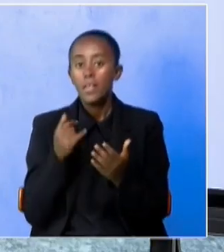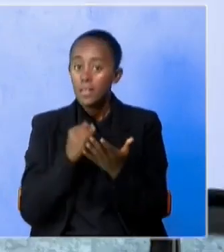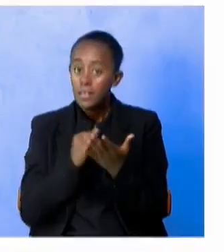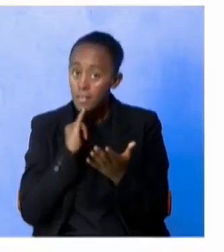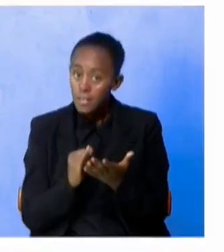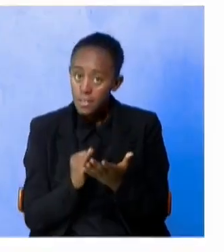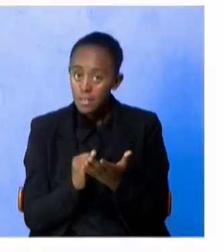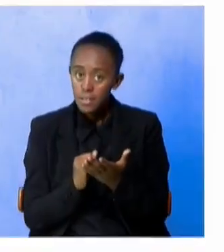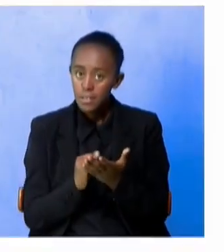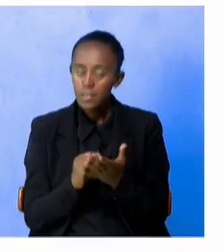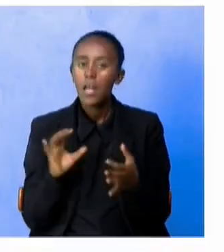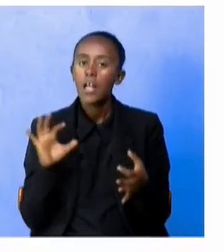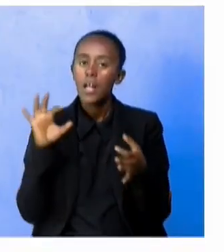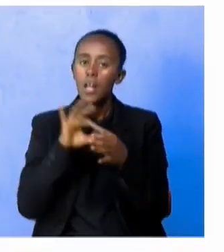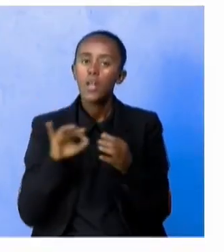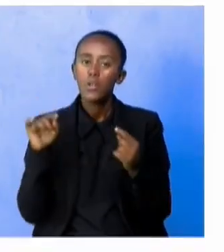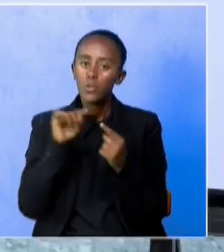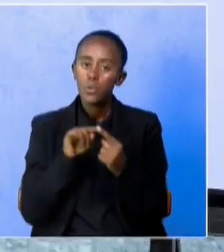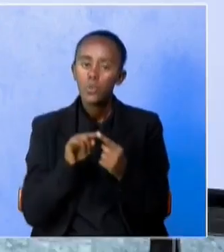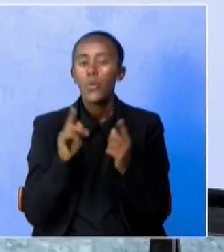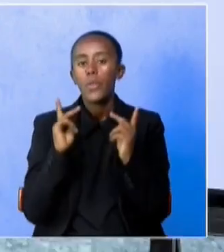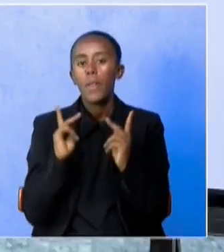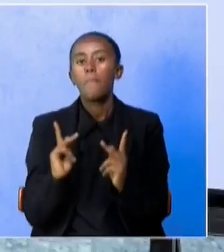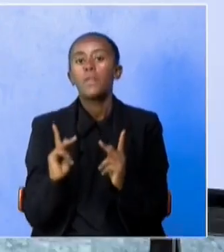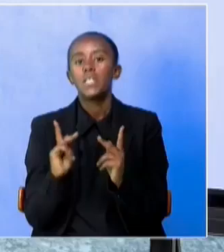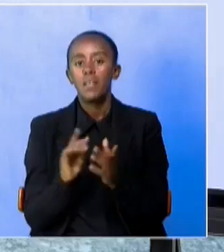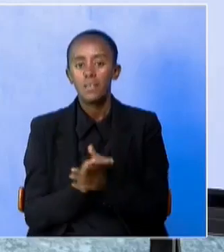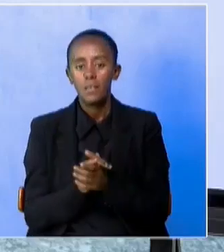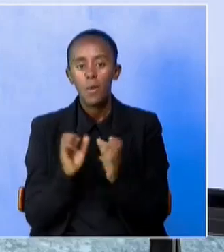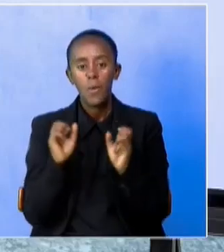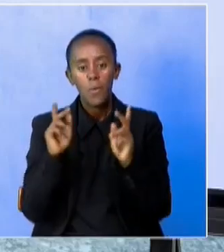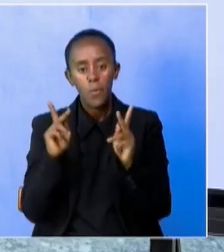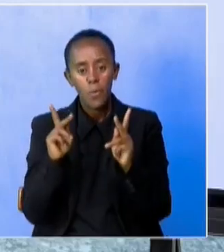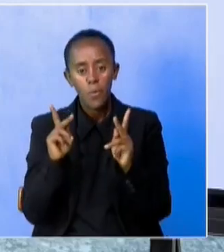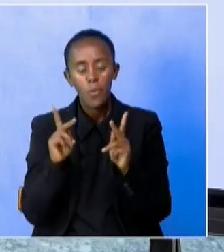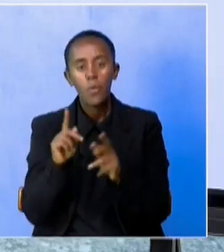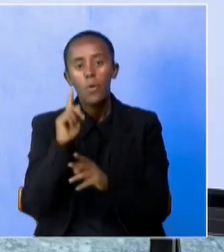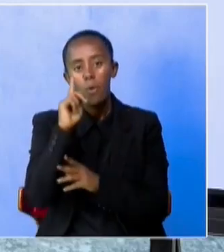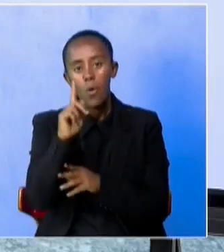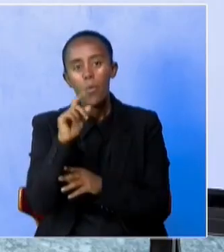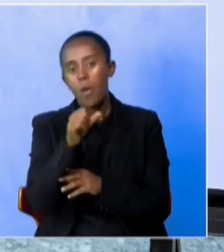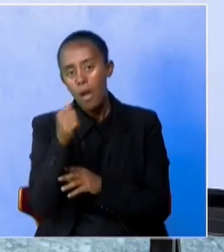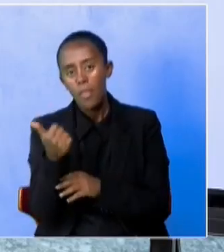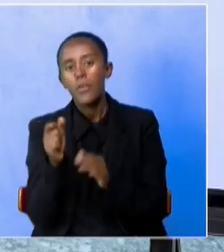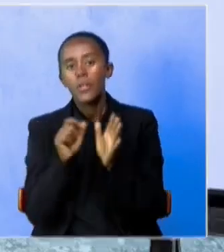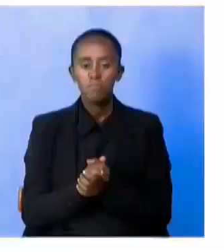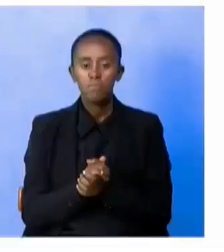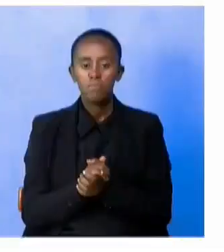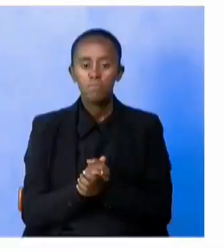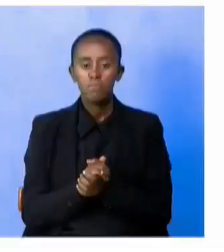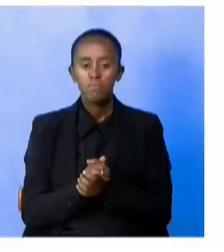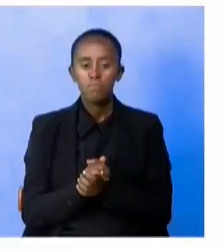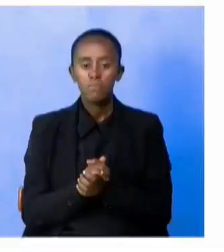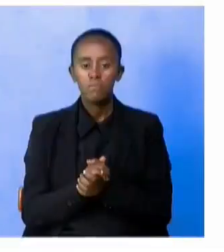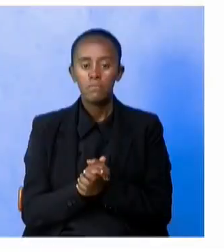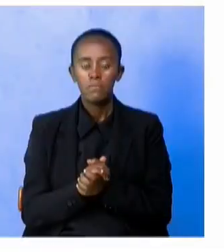the present. Okay, I will give you one other example. Okay, she